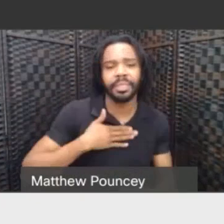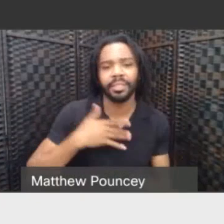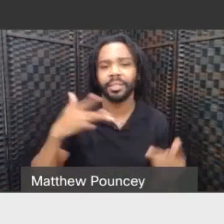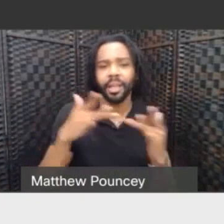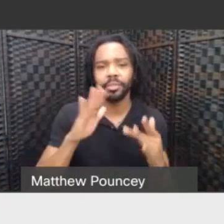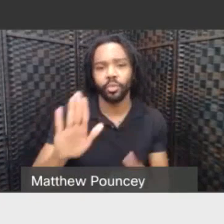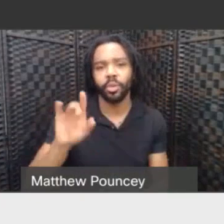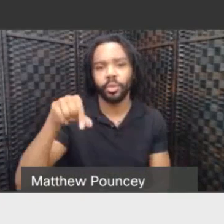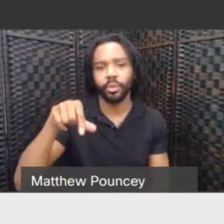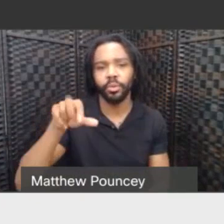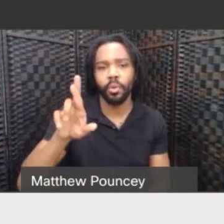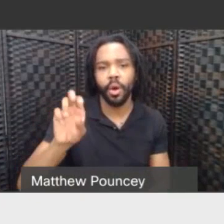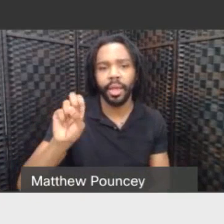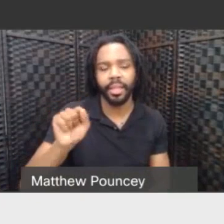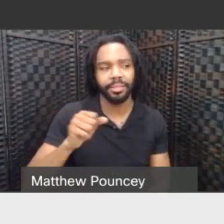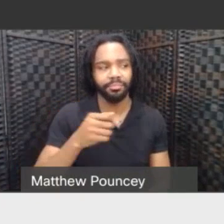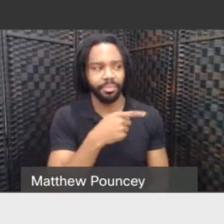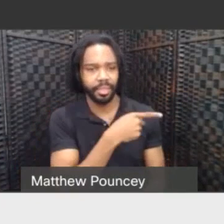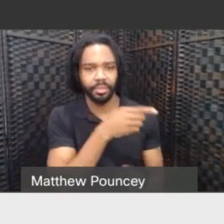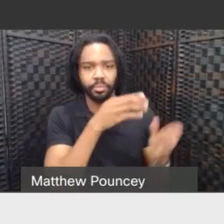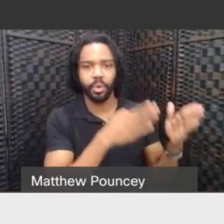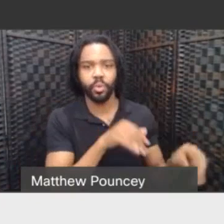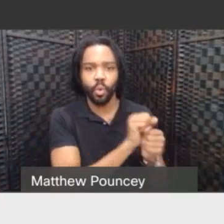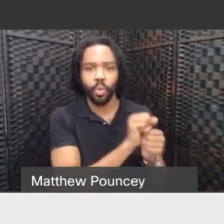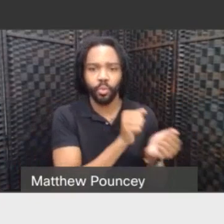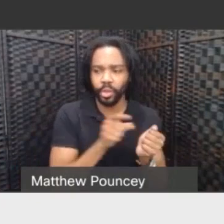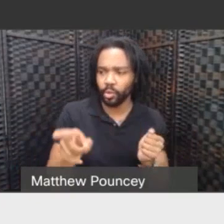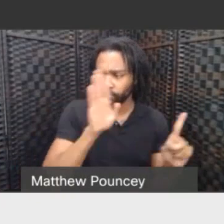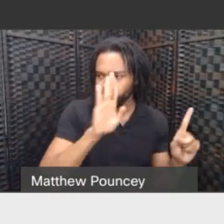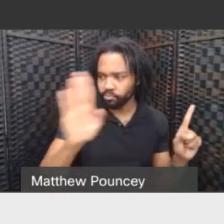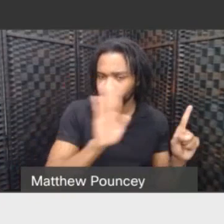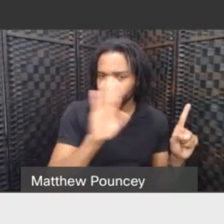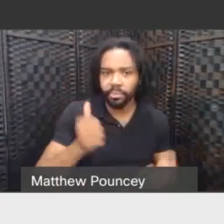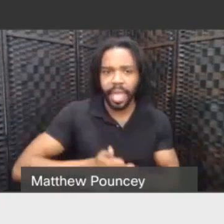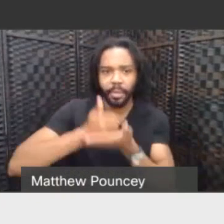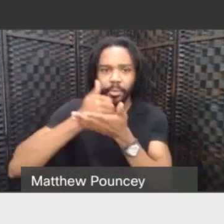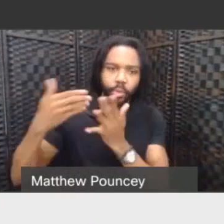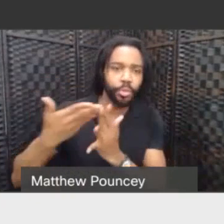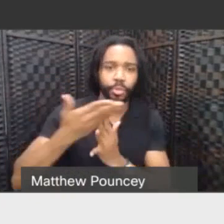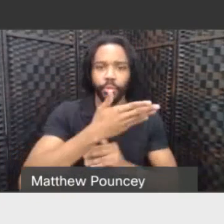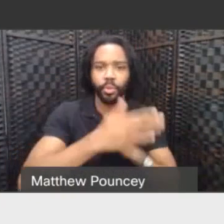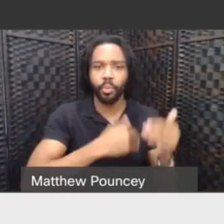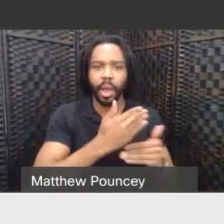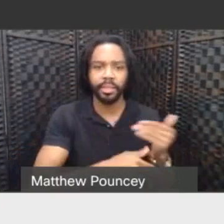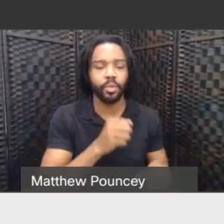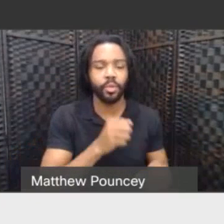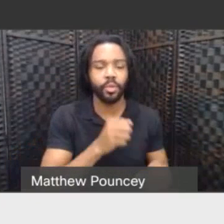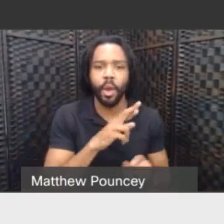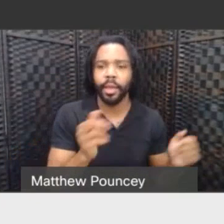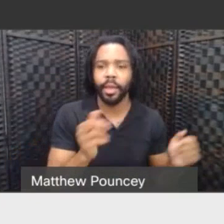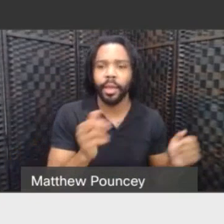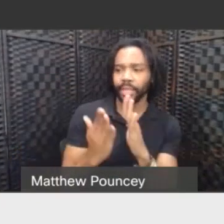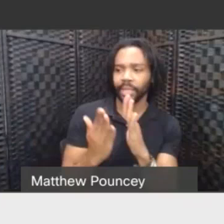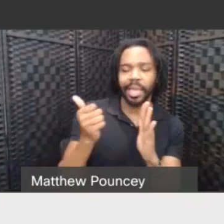and they'll work with you either on helping you through the process or having Beam address any technical issues